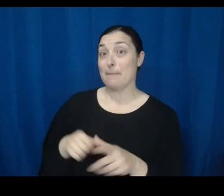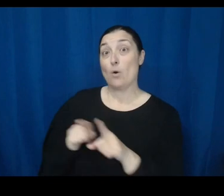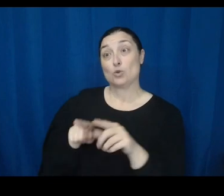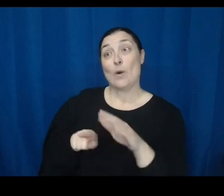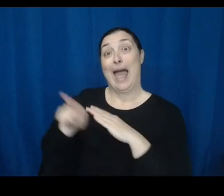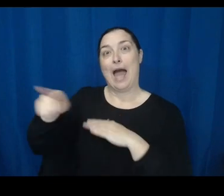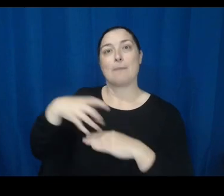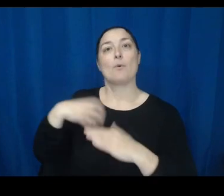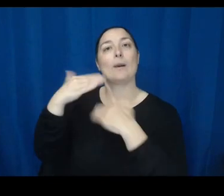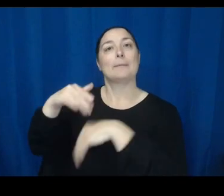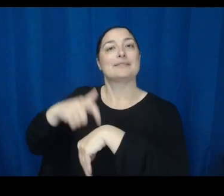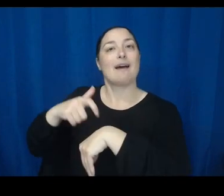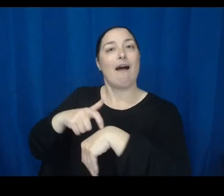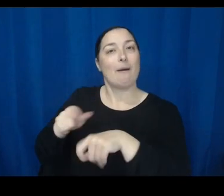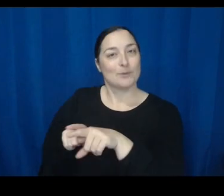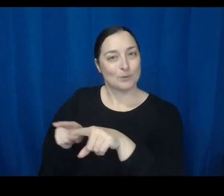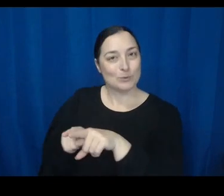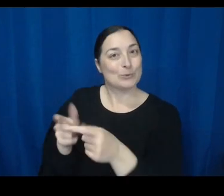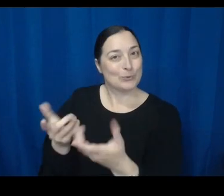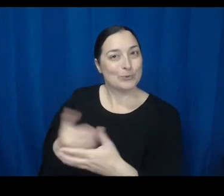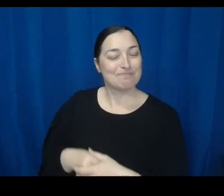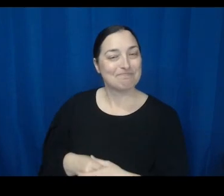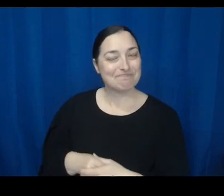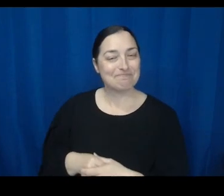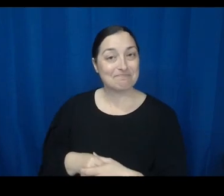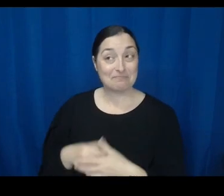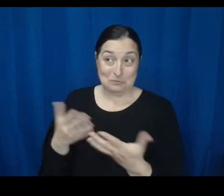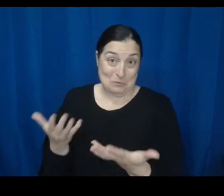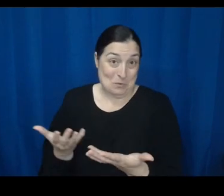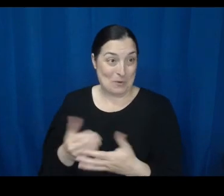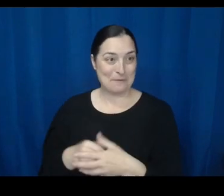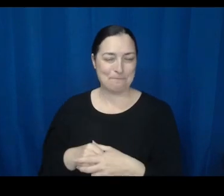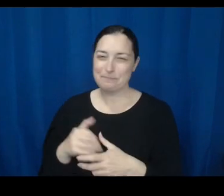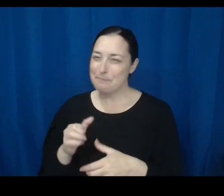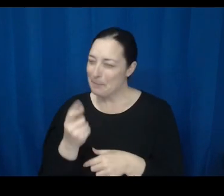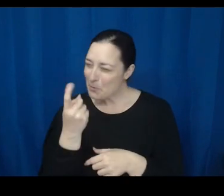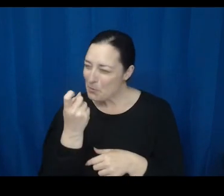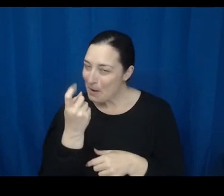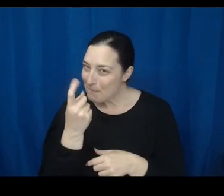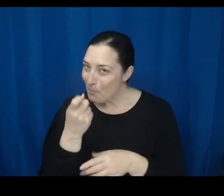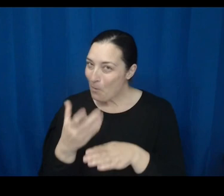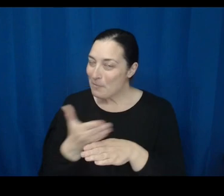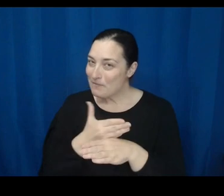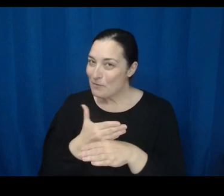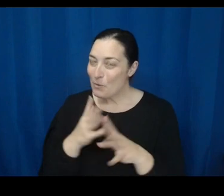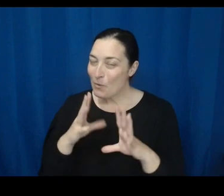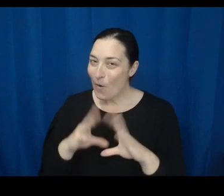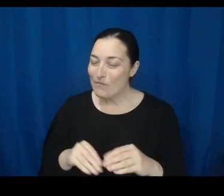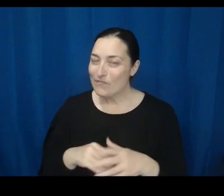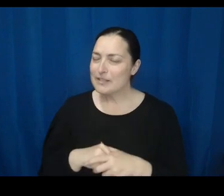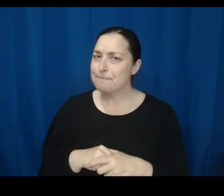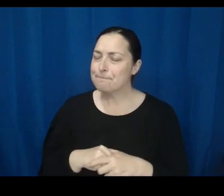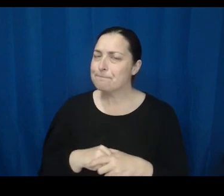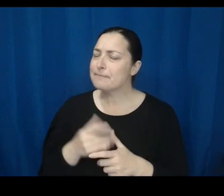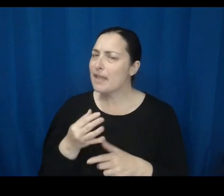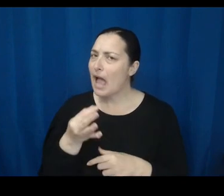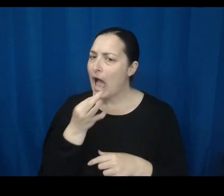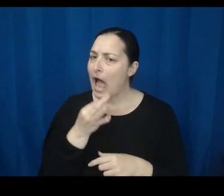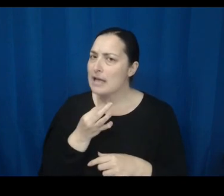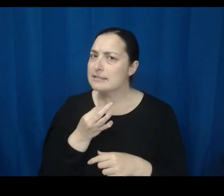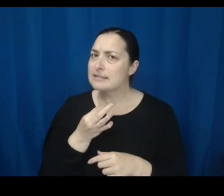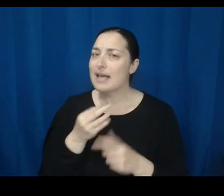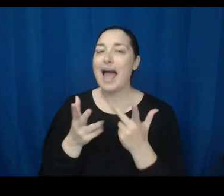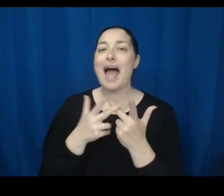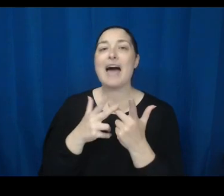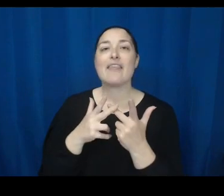right. I think that there was just, maybe one more question before we go, which was, what other artists do you both love who